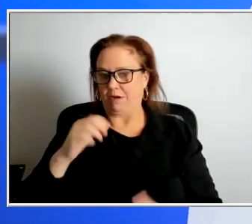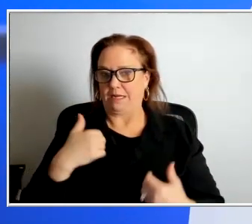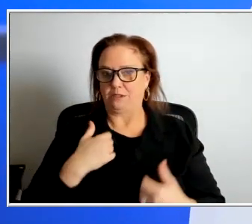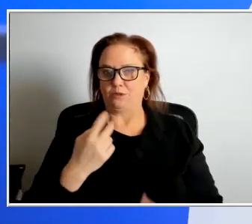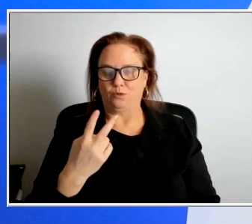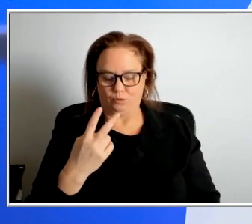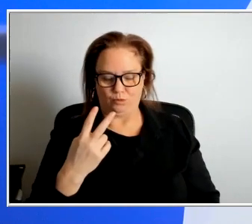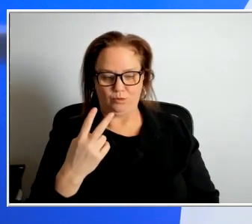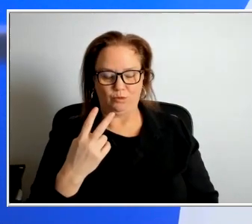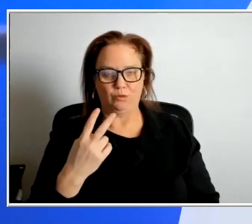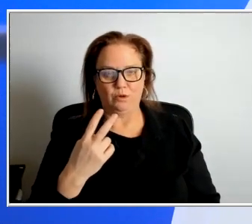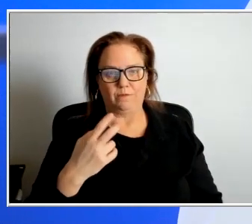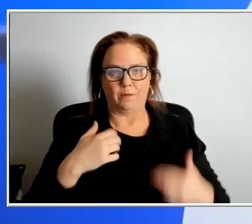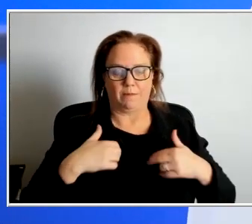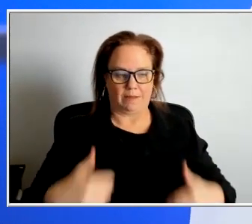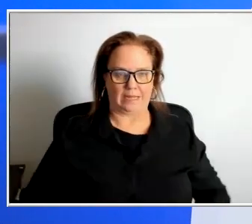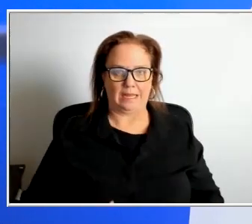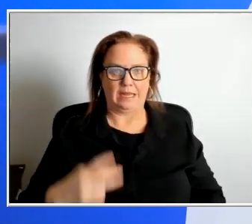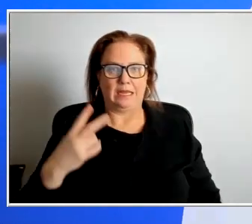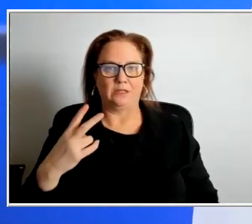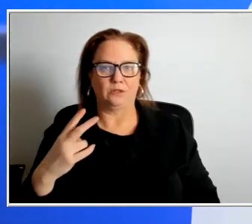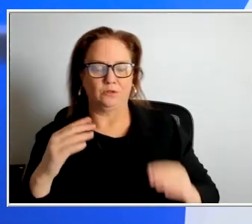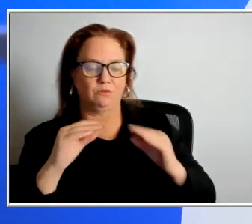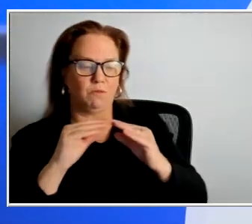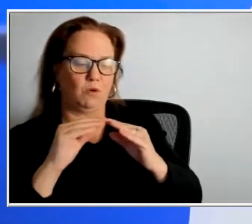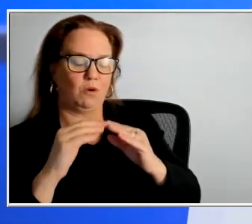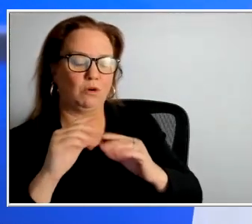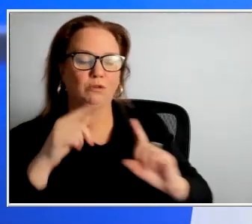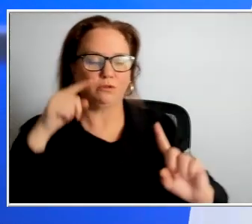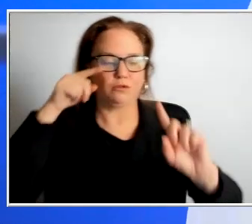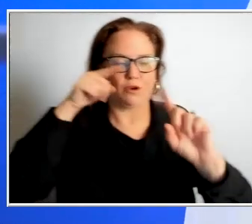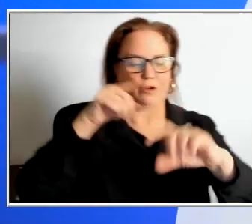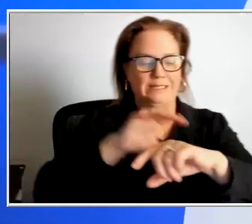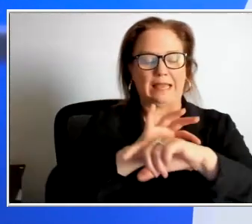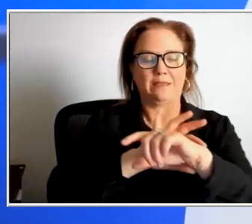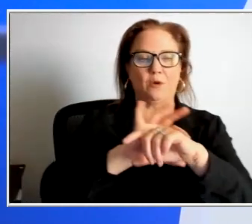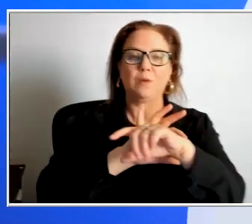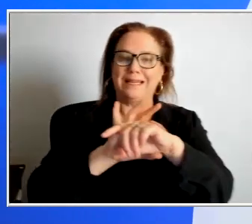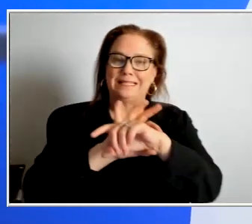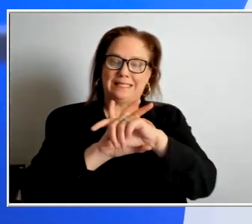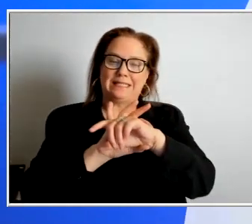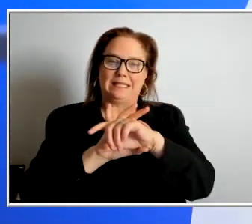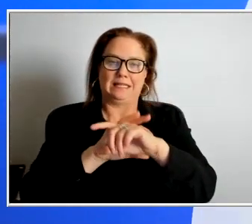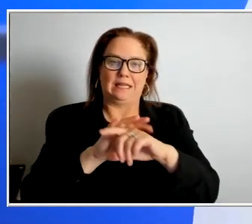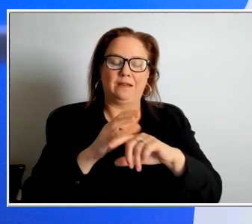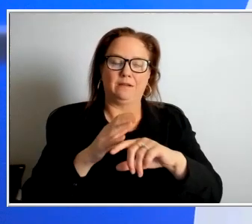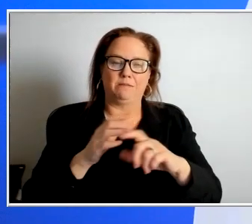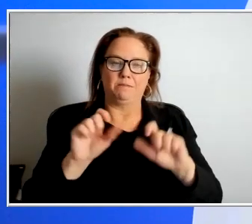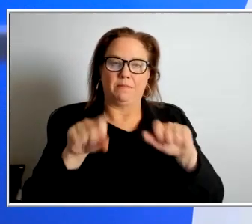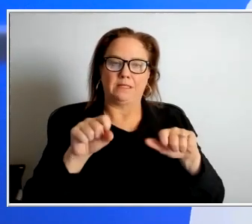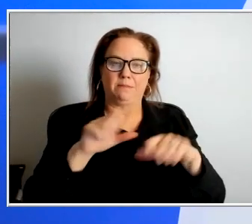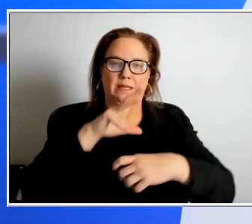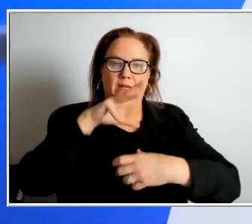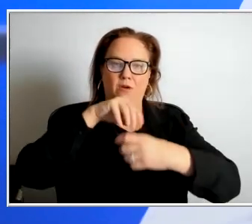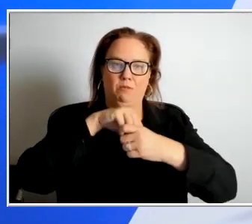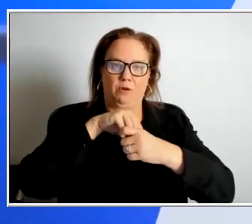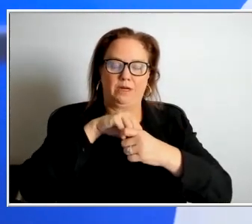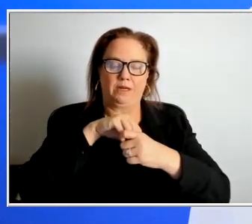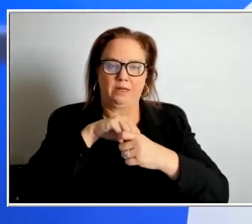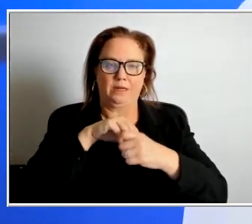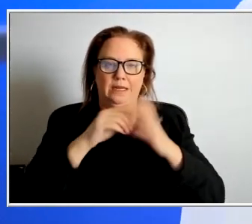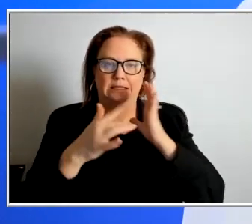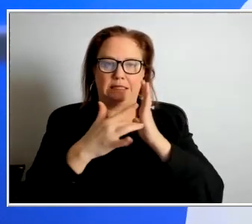physiologic standpoint, he's got 2 other targets, like at the wrist level, that could eventually be incorporated into that as the